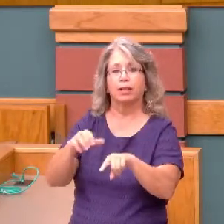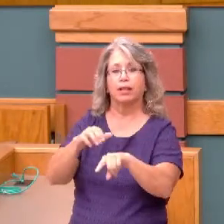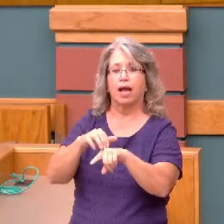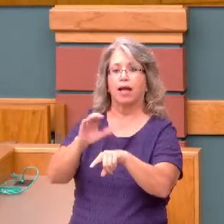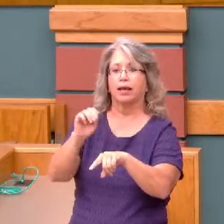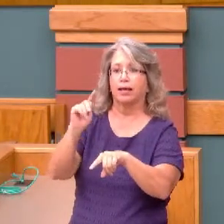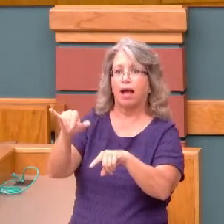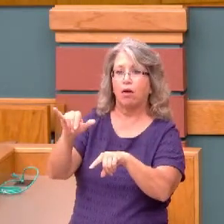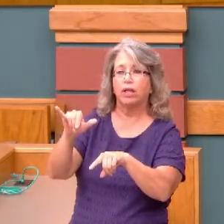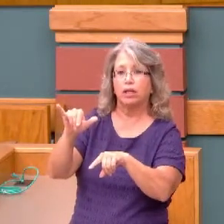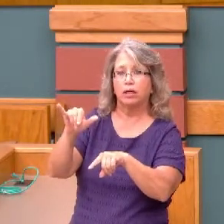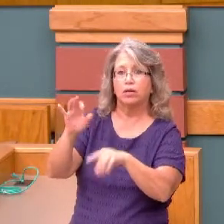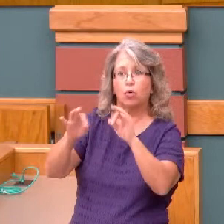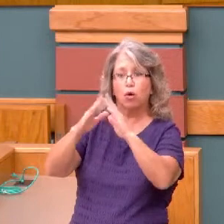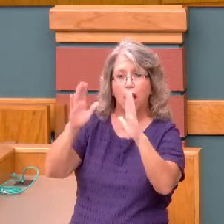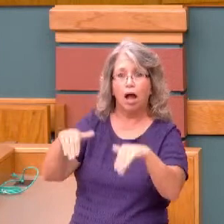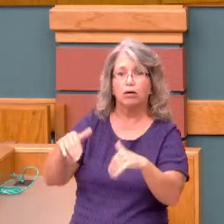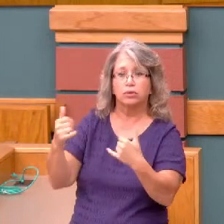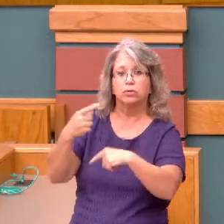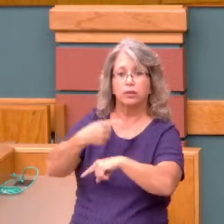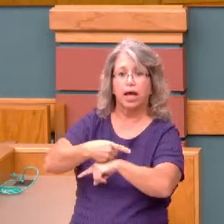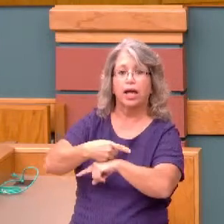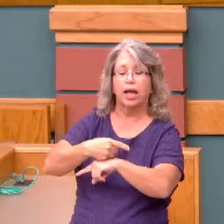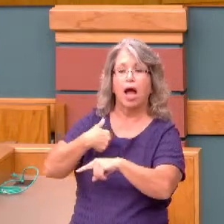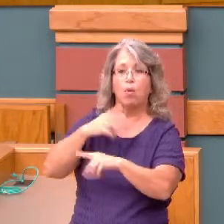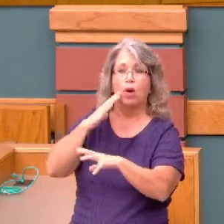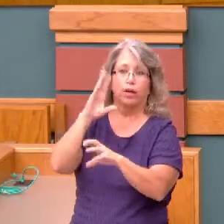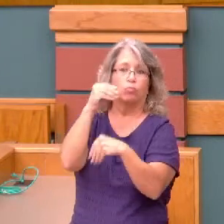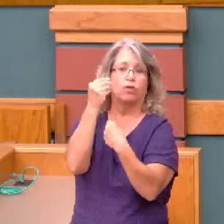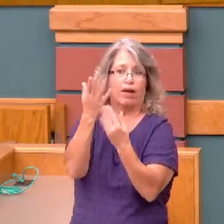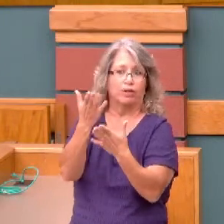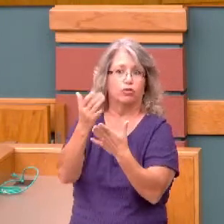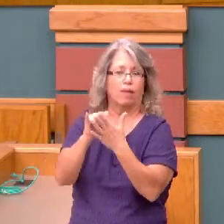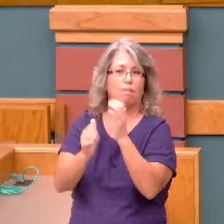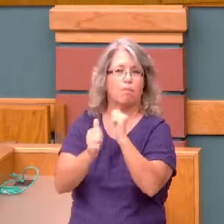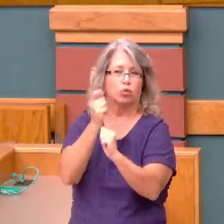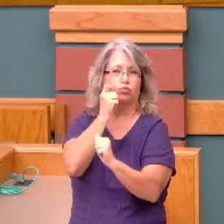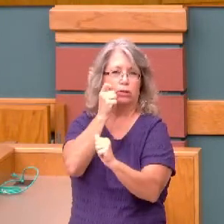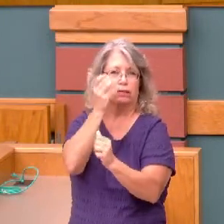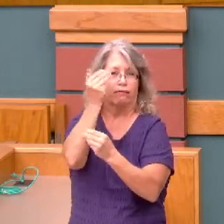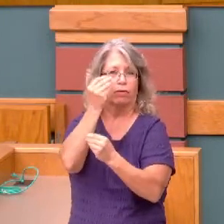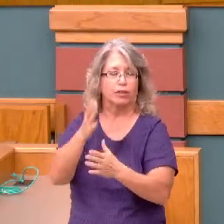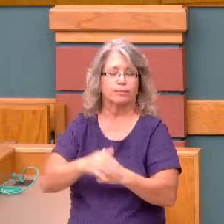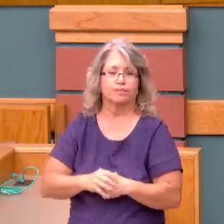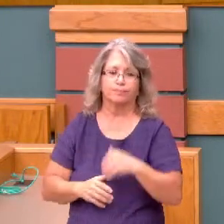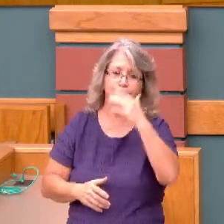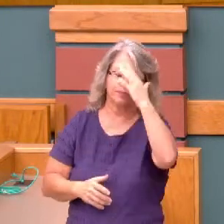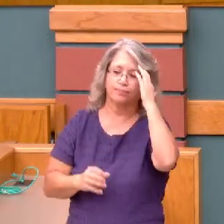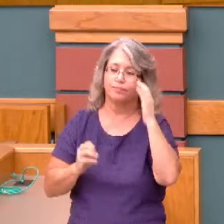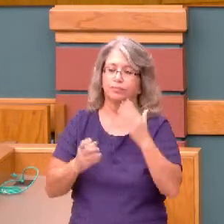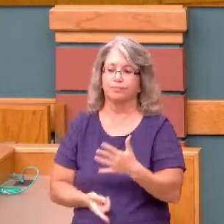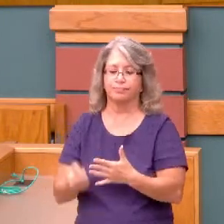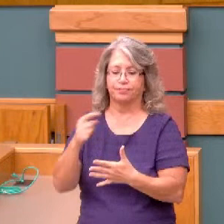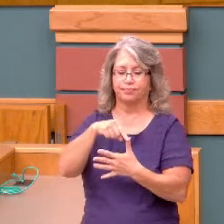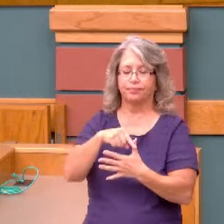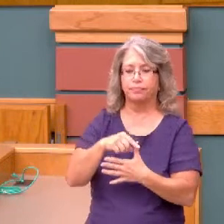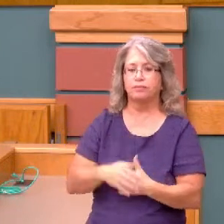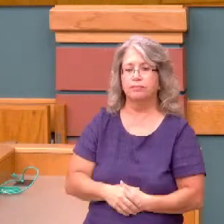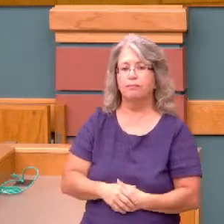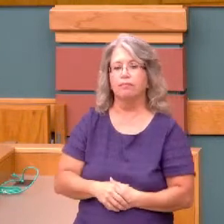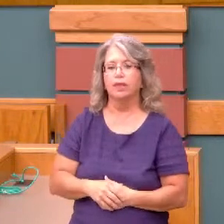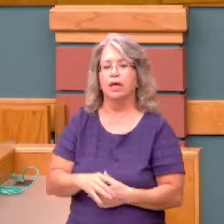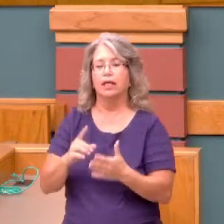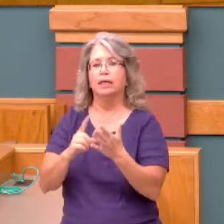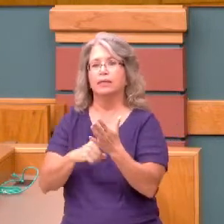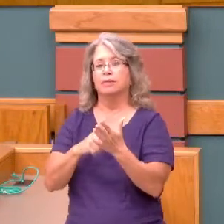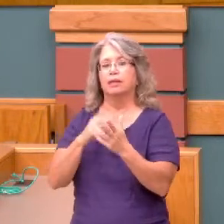and COVID-19, and I want to bring to you the most up-to-date information. All right, sometimes they say you save the